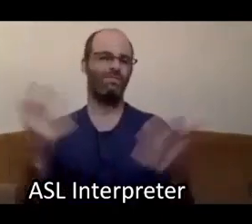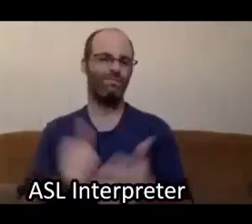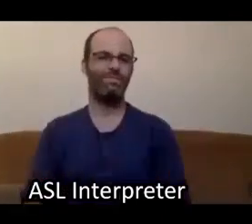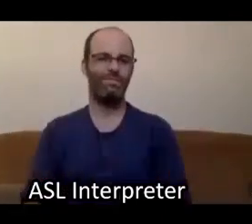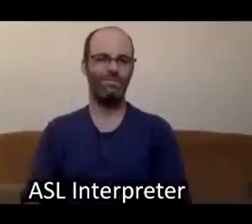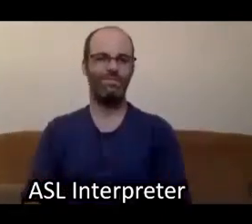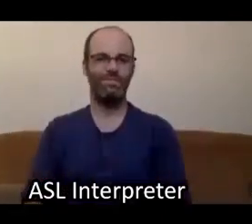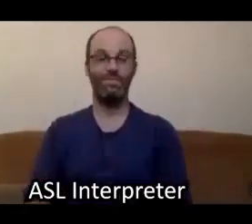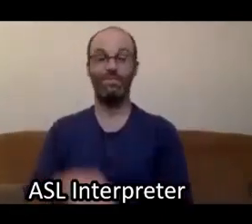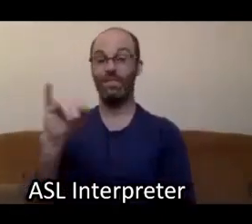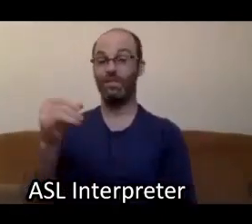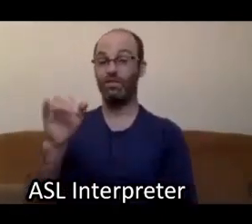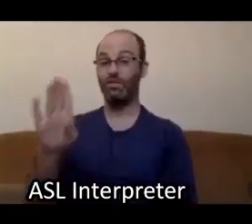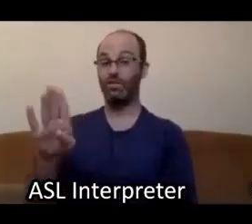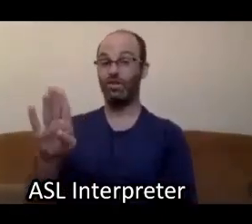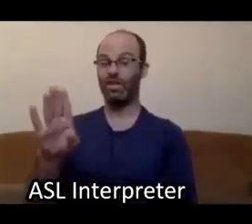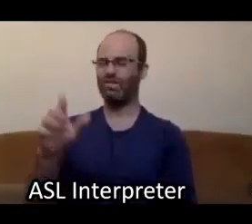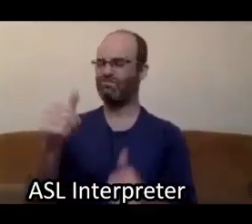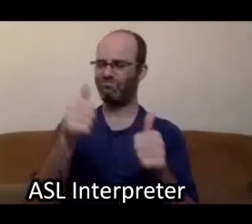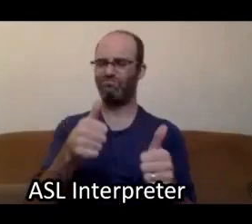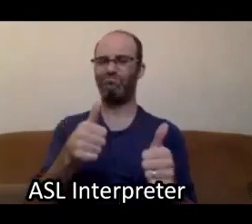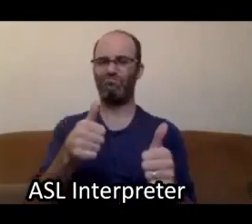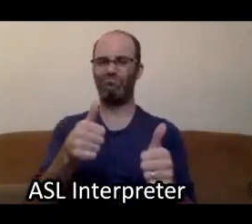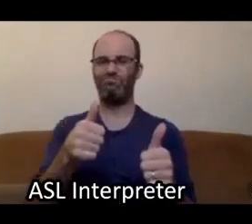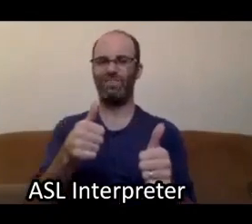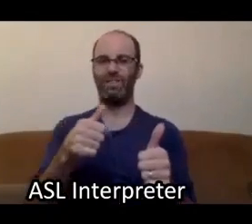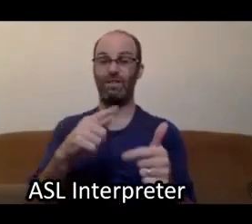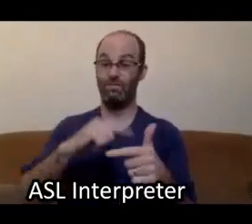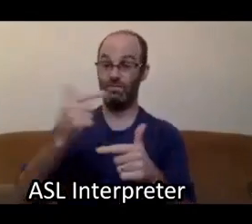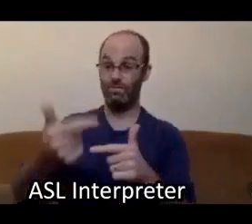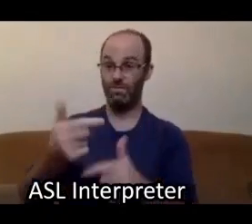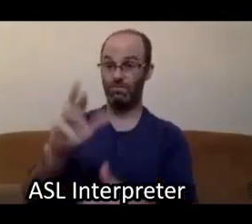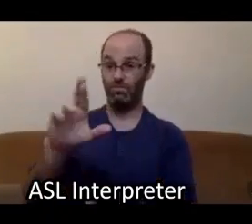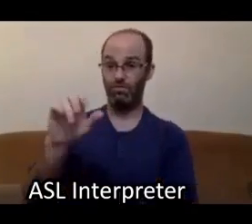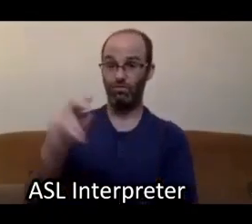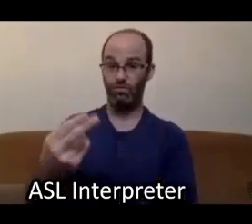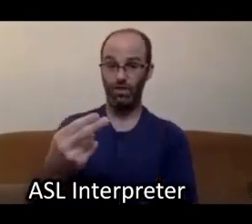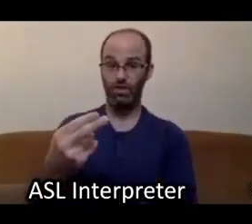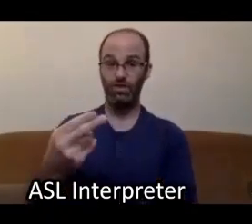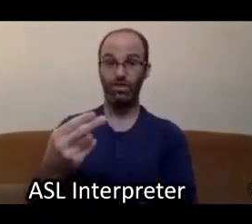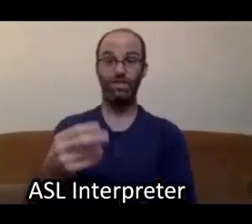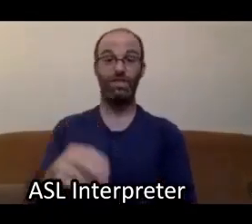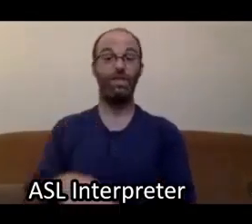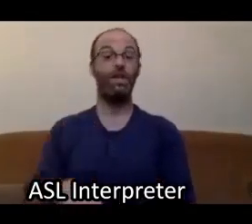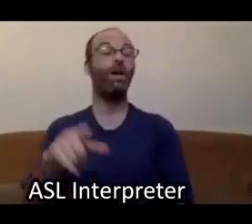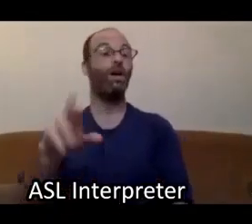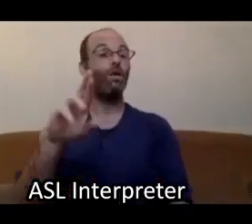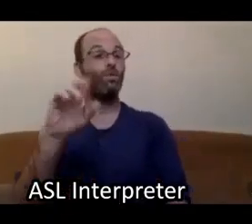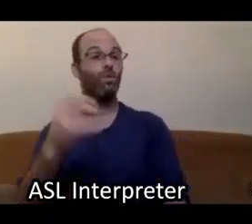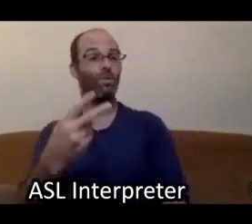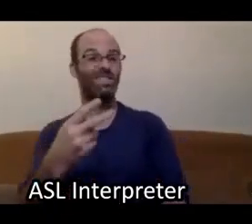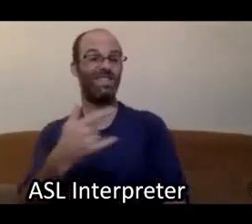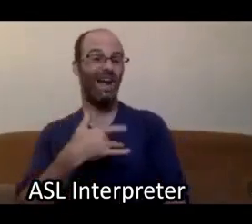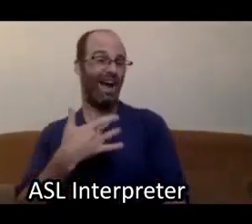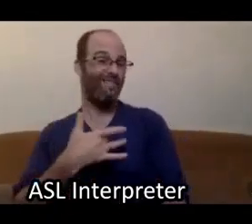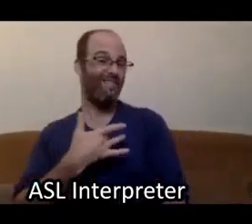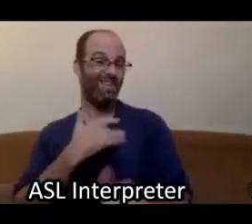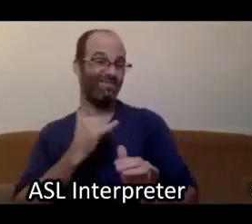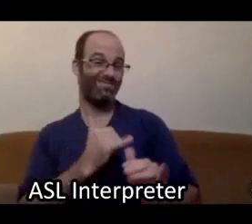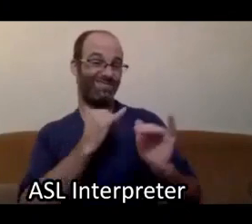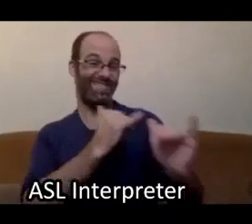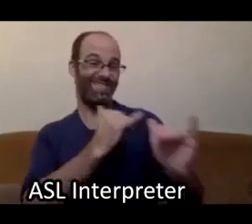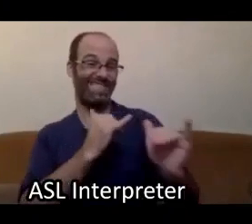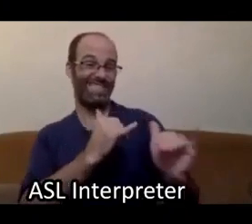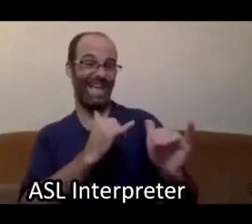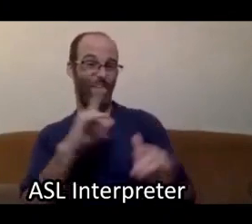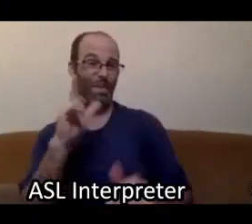That's awesome. And how about you, Rich? We're largely echoing Liam's kind of sentiments about accessibility,